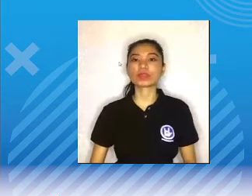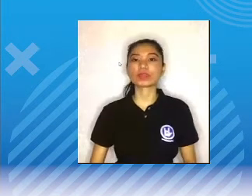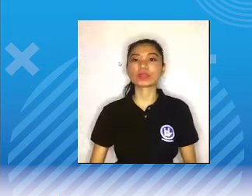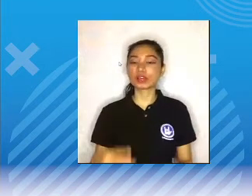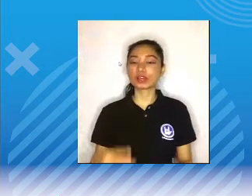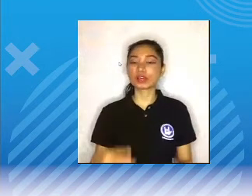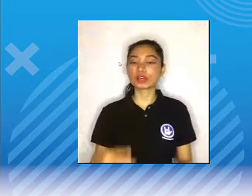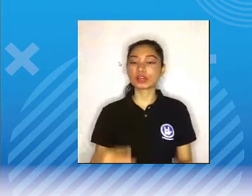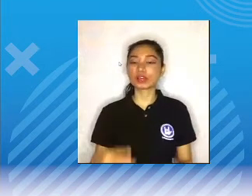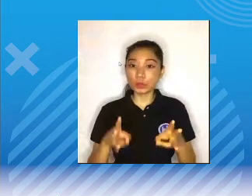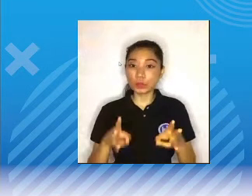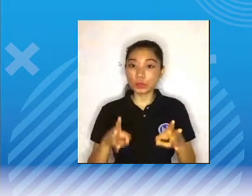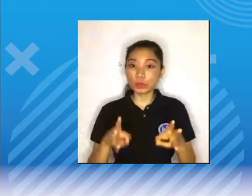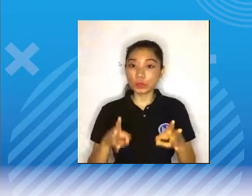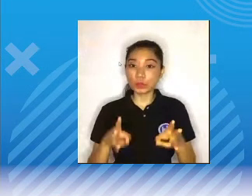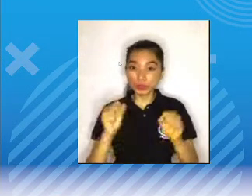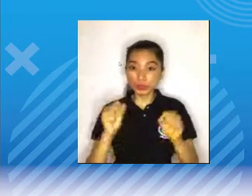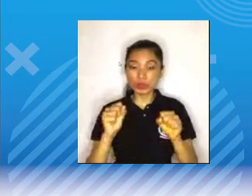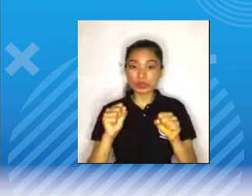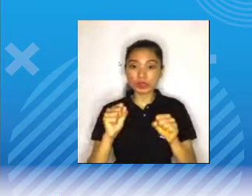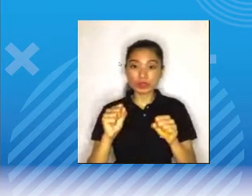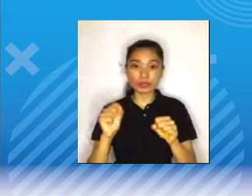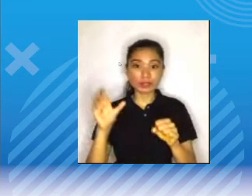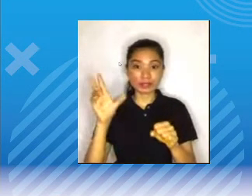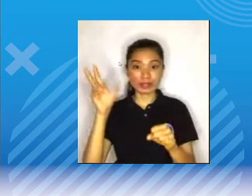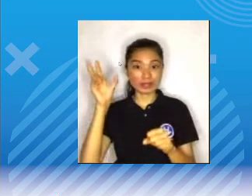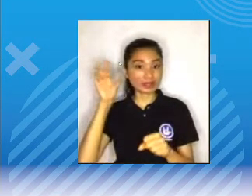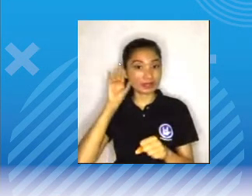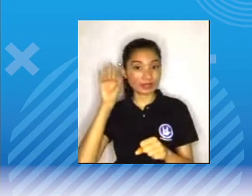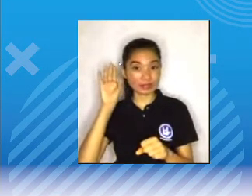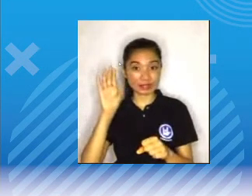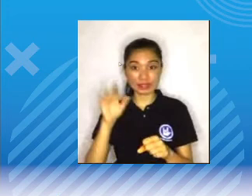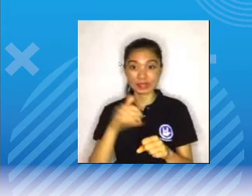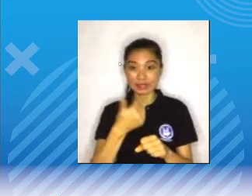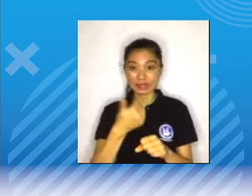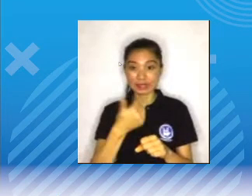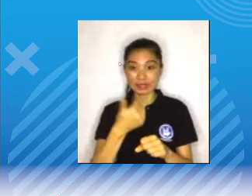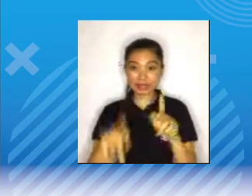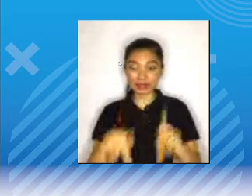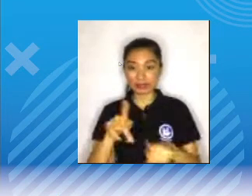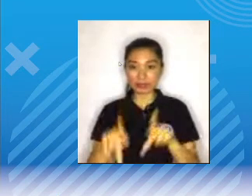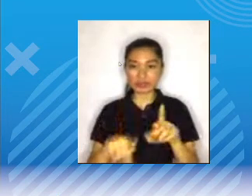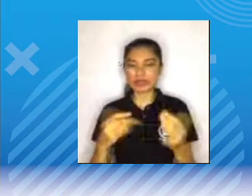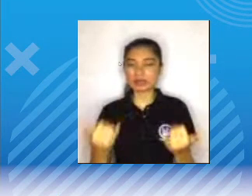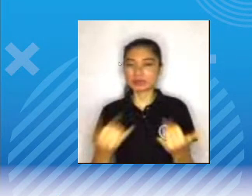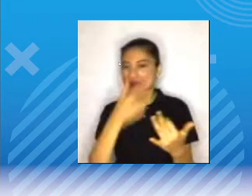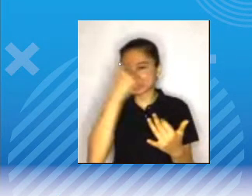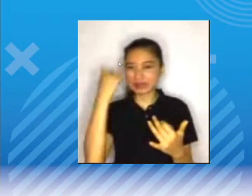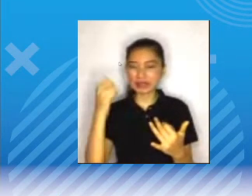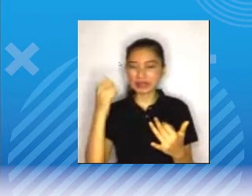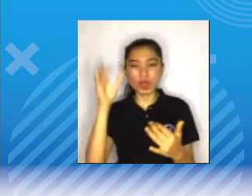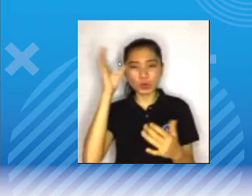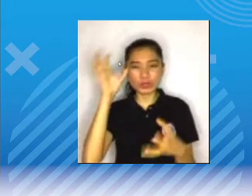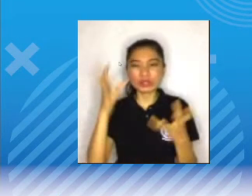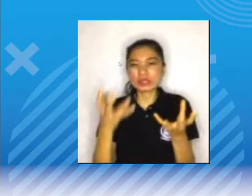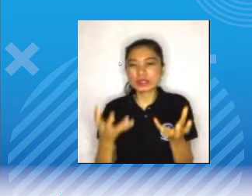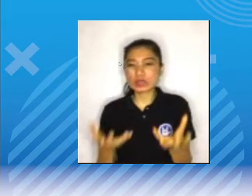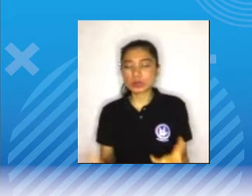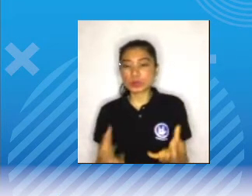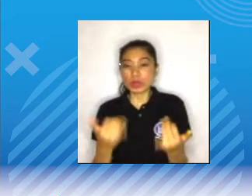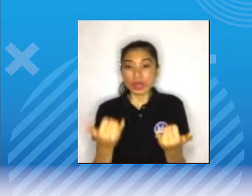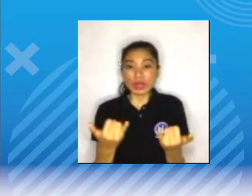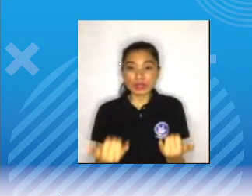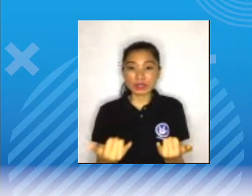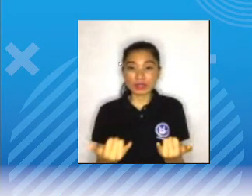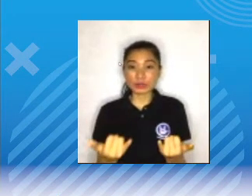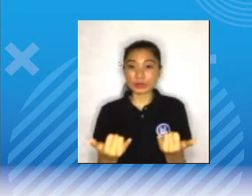Okay. At dahil sobra yung cognitive load sa atin ngayong panahon ngayon, now is the